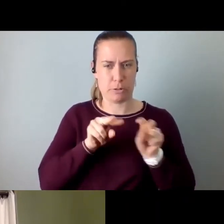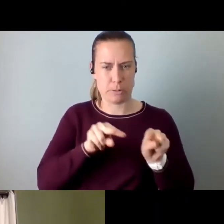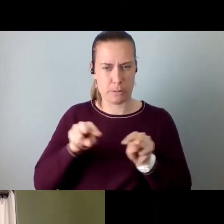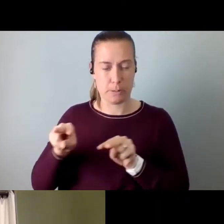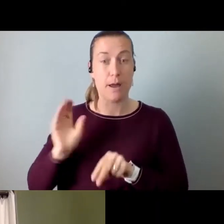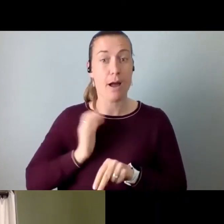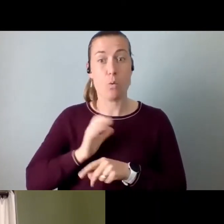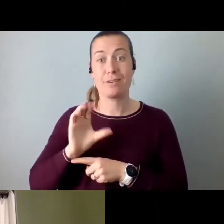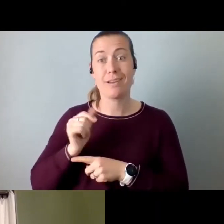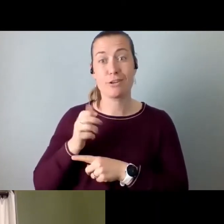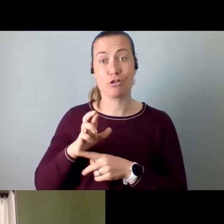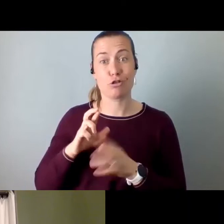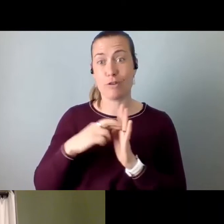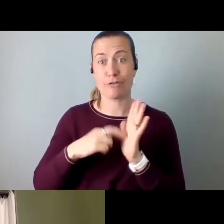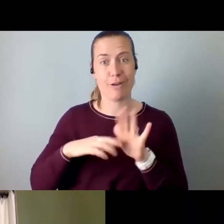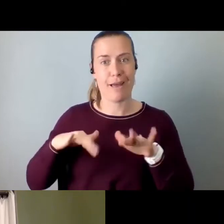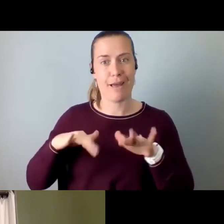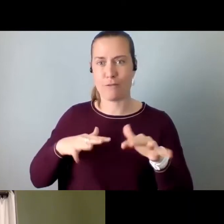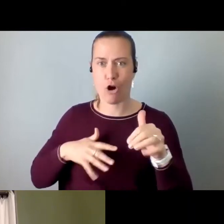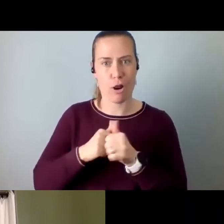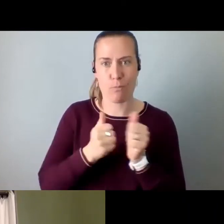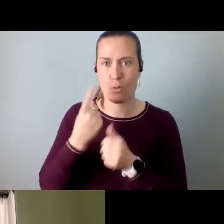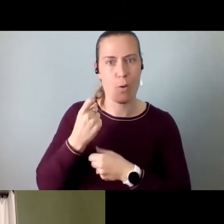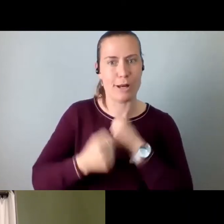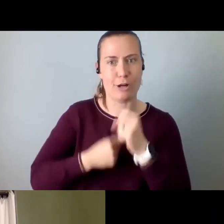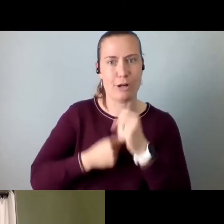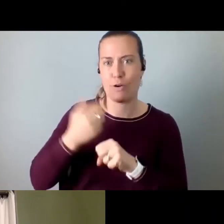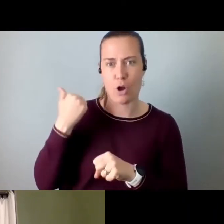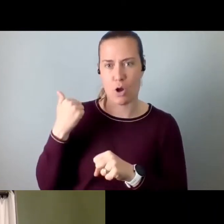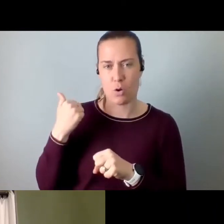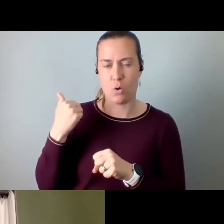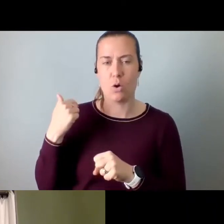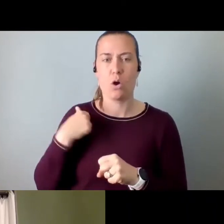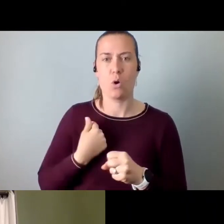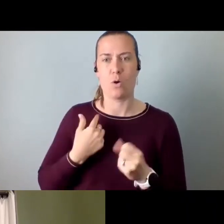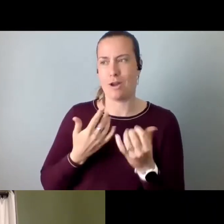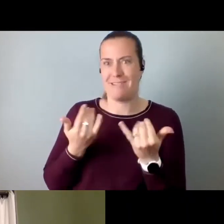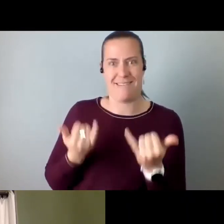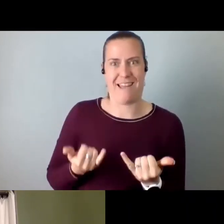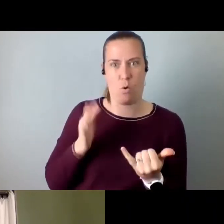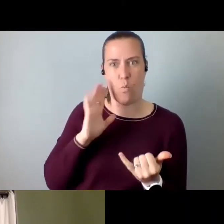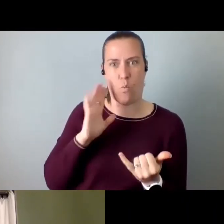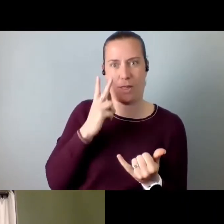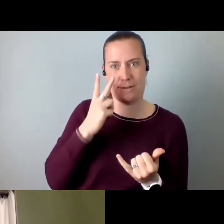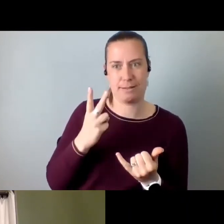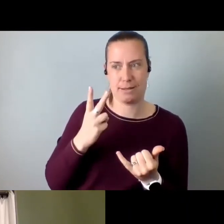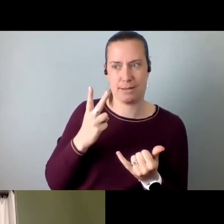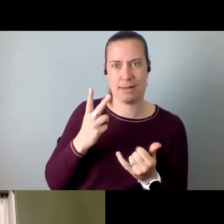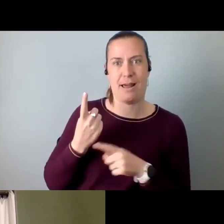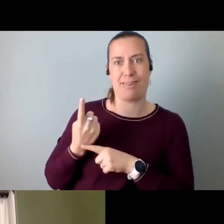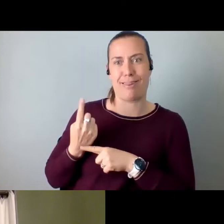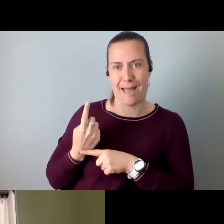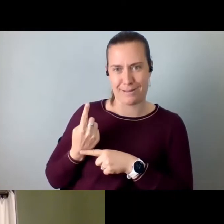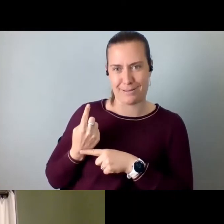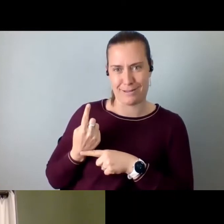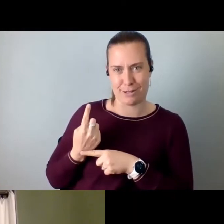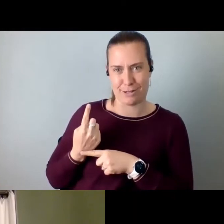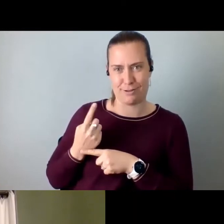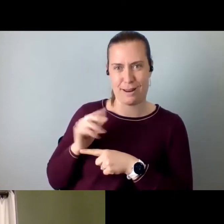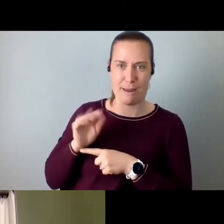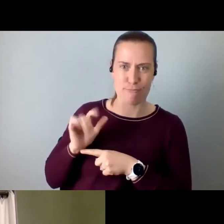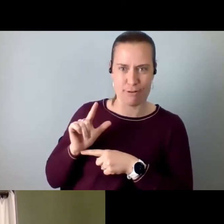up yet with what happened a year ago. We're just now going to see it because that was a year ago.